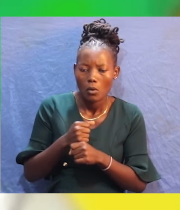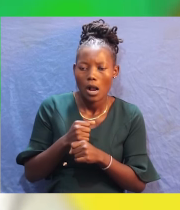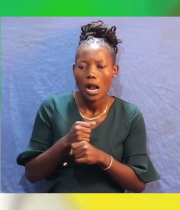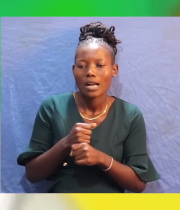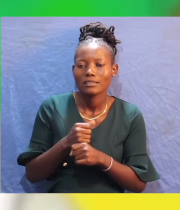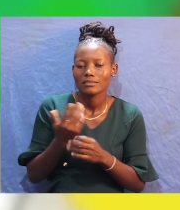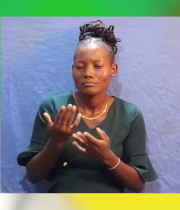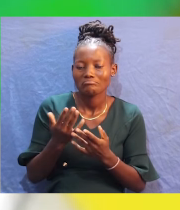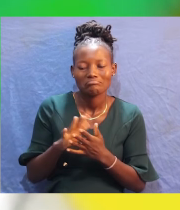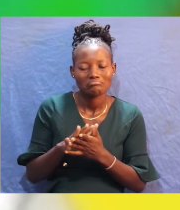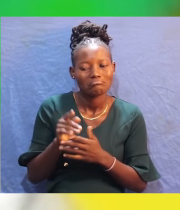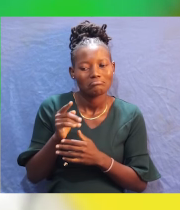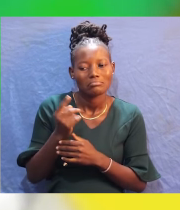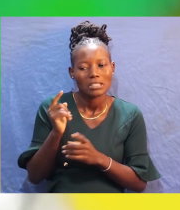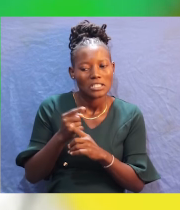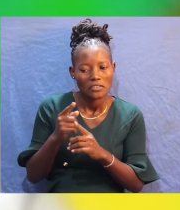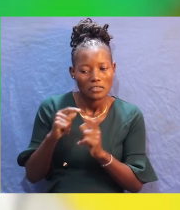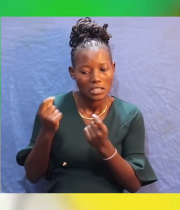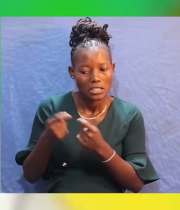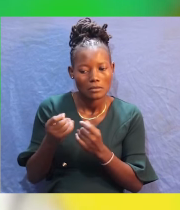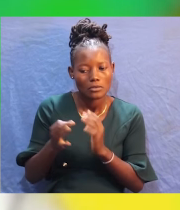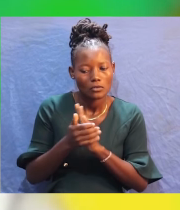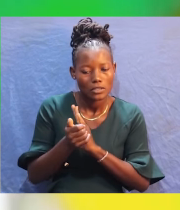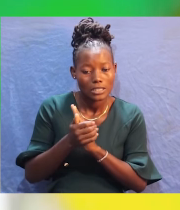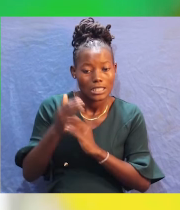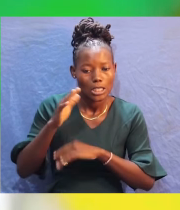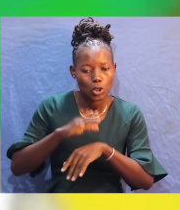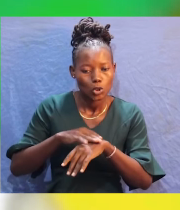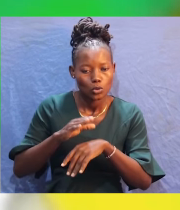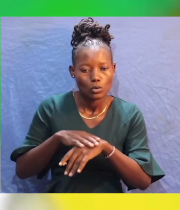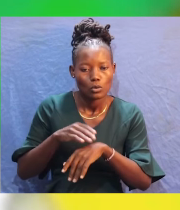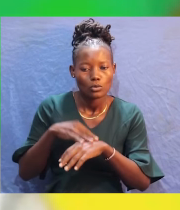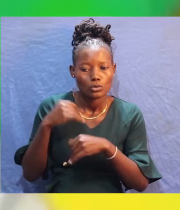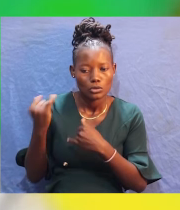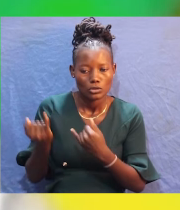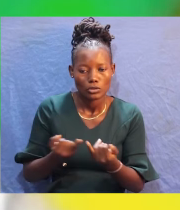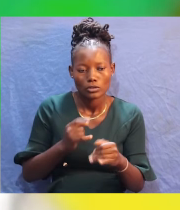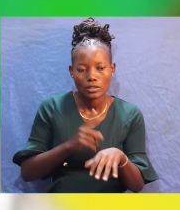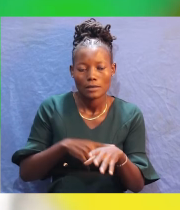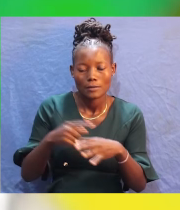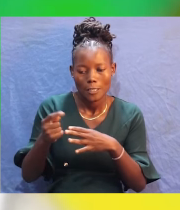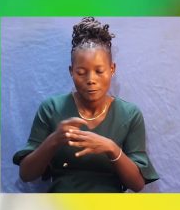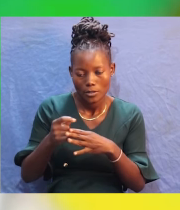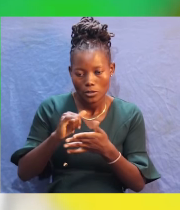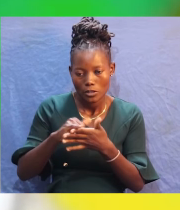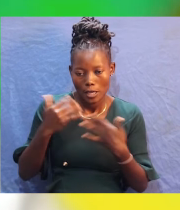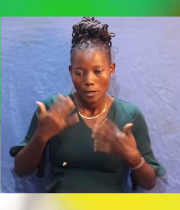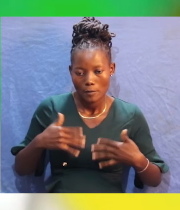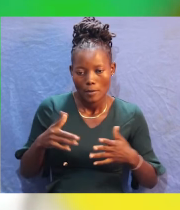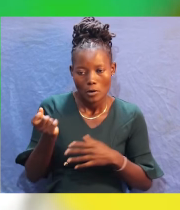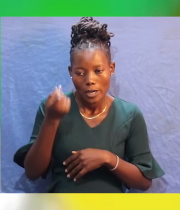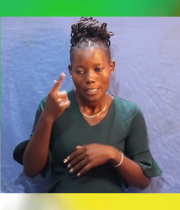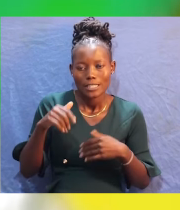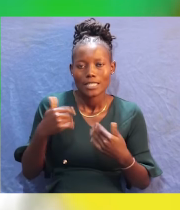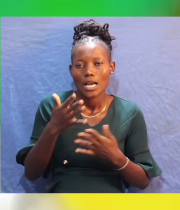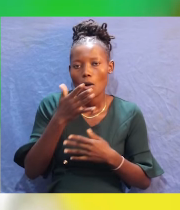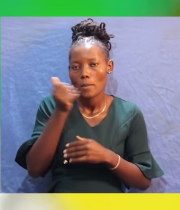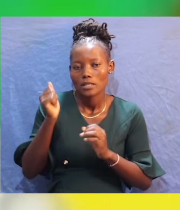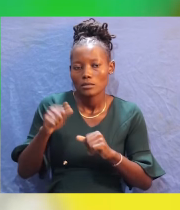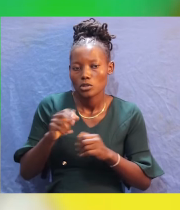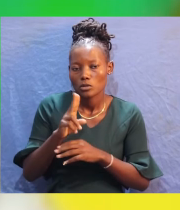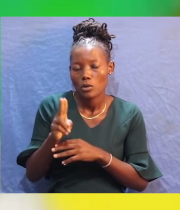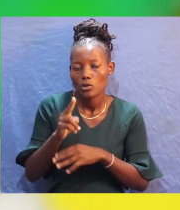such kind of skills, it's good to bring them in the context of training, so that people understand how best they can use them in training